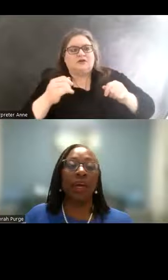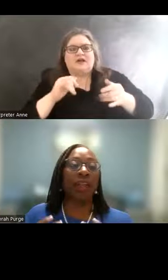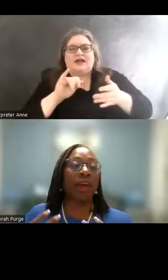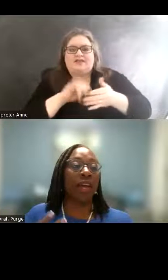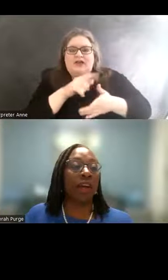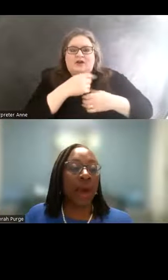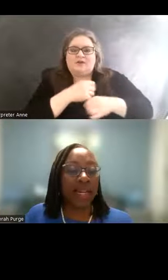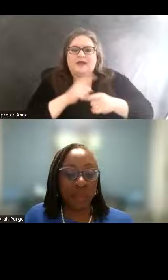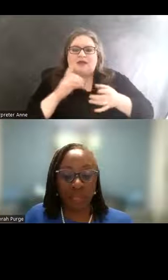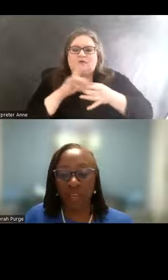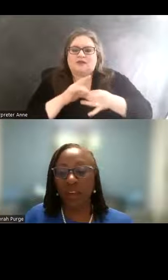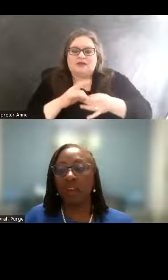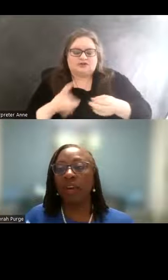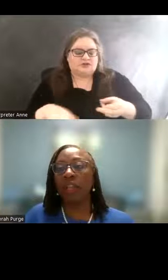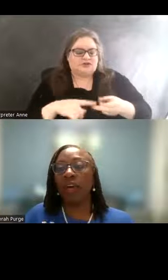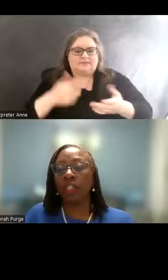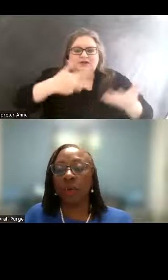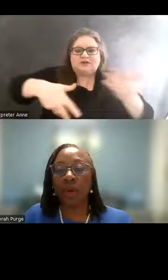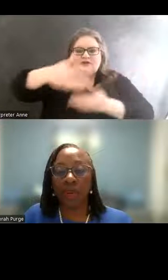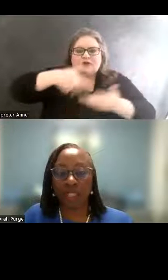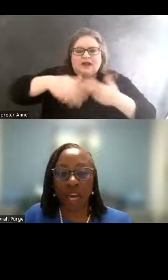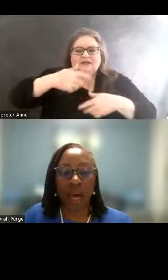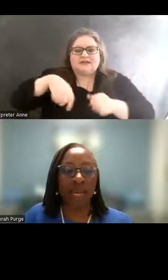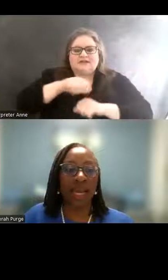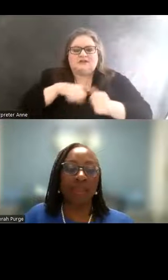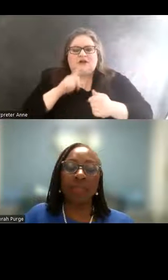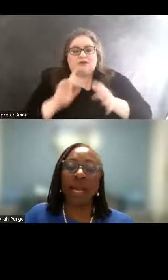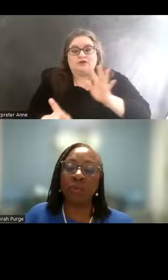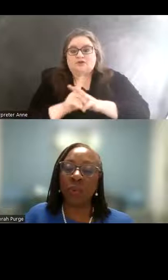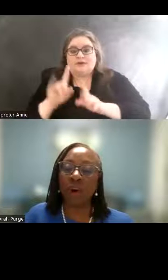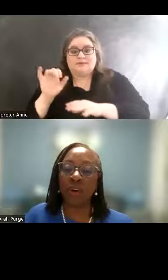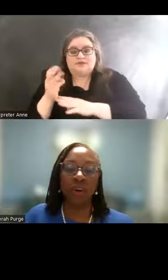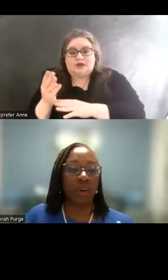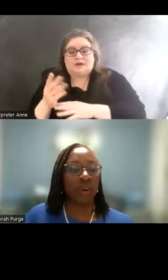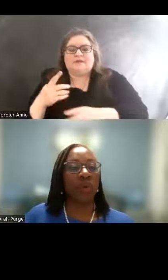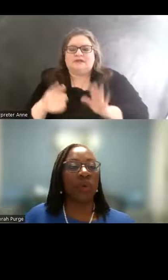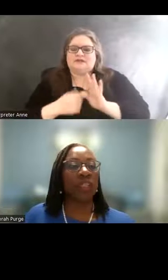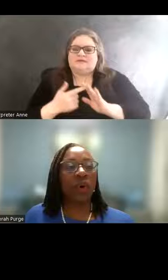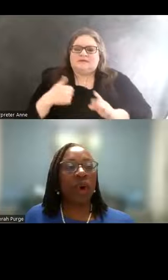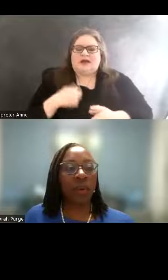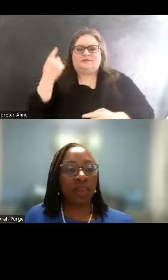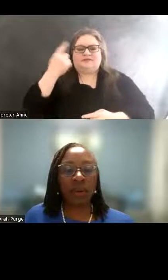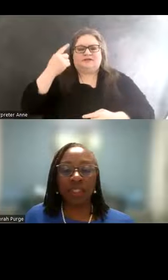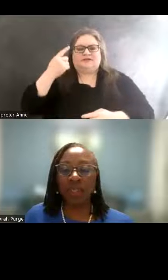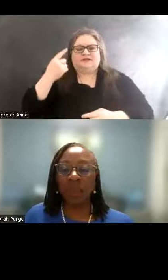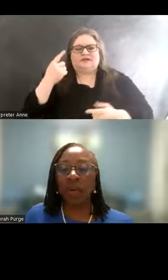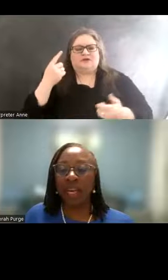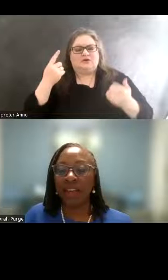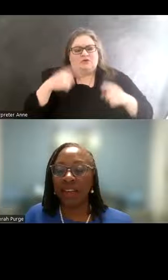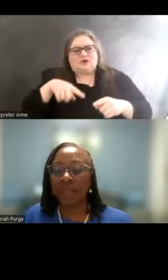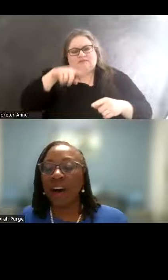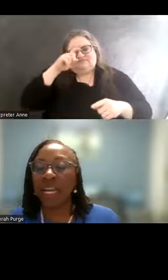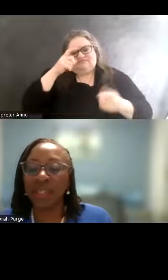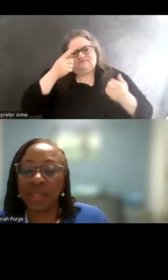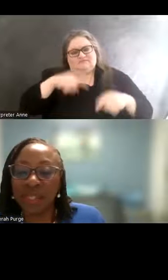relationship, that are interacting with each other, that are showing up in the jobs. And sometimes we wonder, well, what's going on with the person? Well,